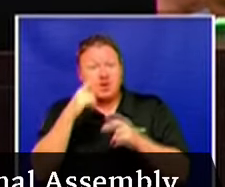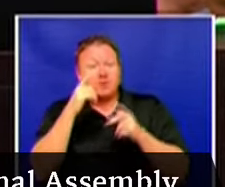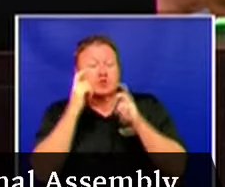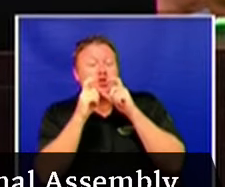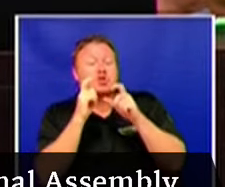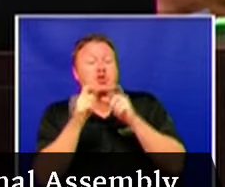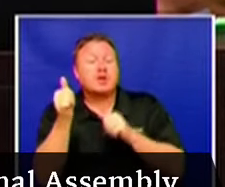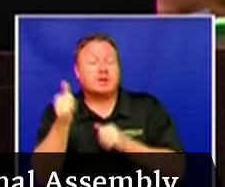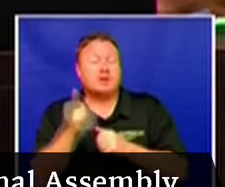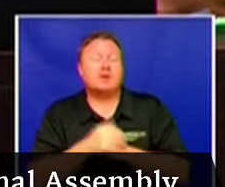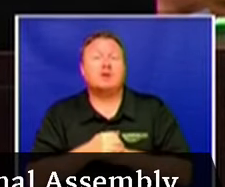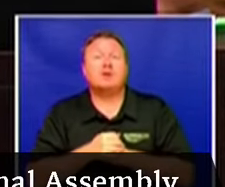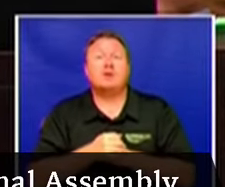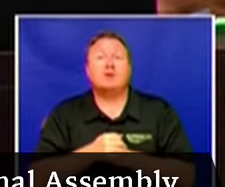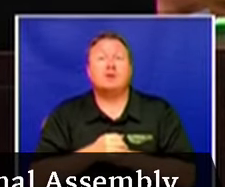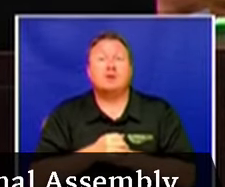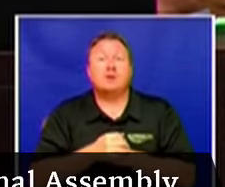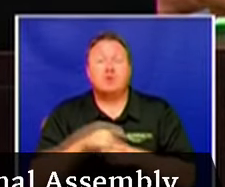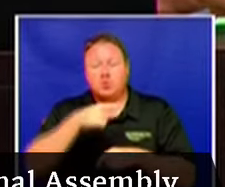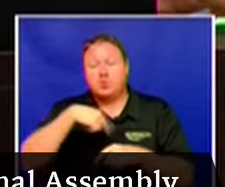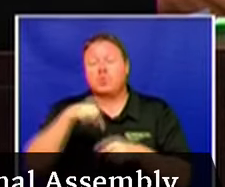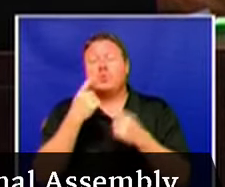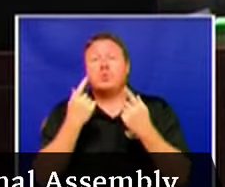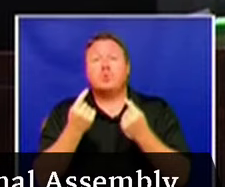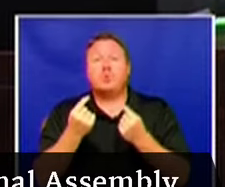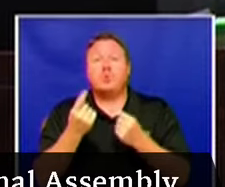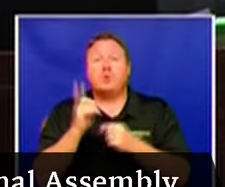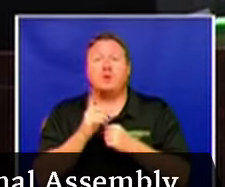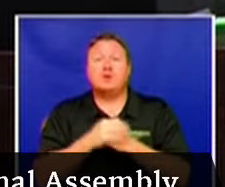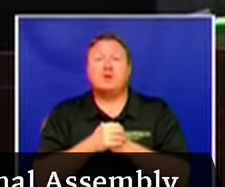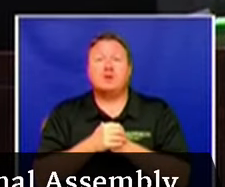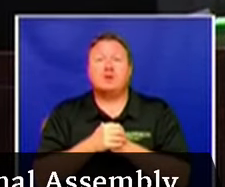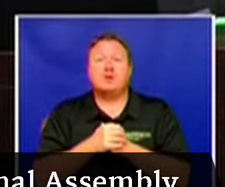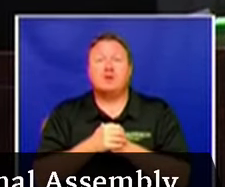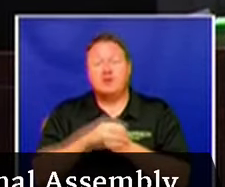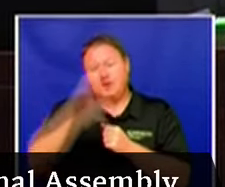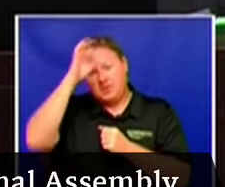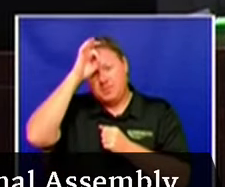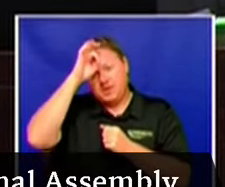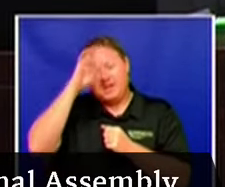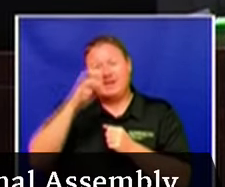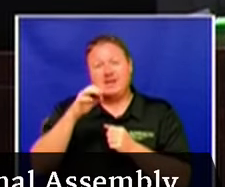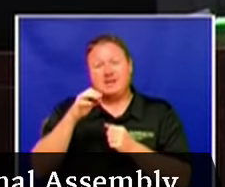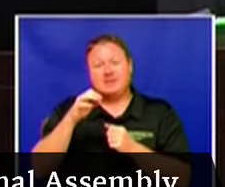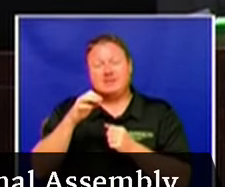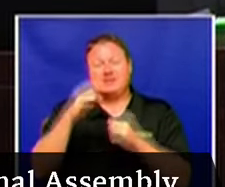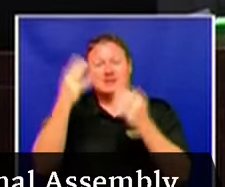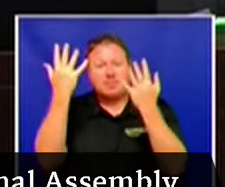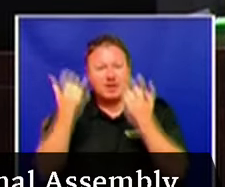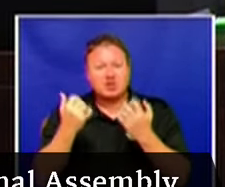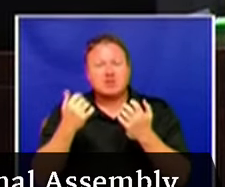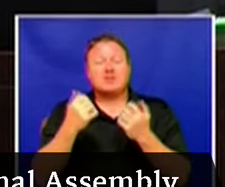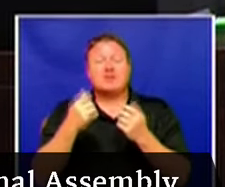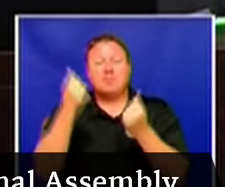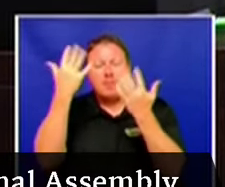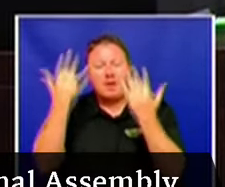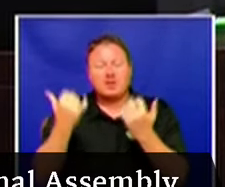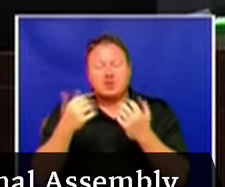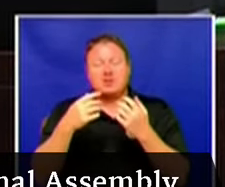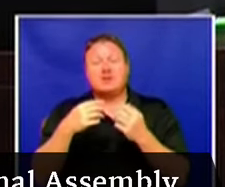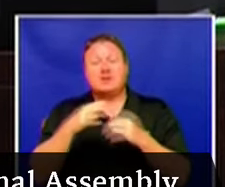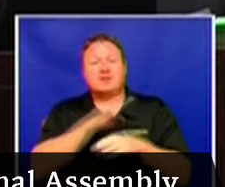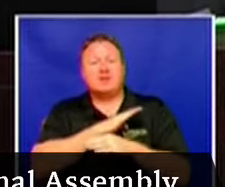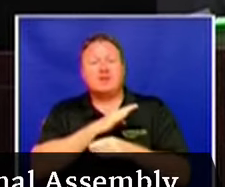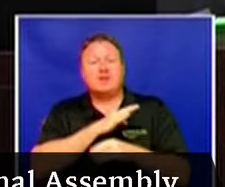to do is to sort of shortchange the police and the defense budget over a number of years,